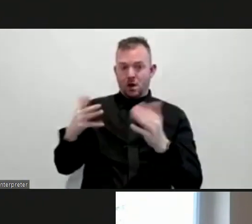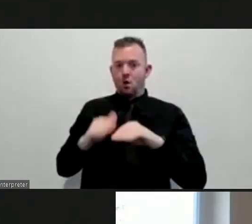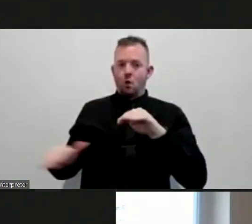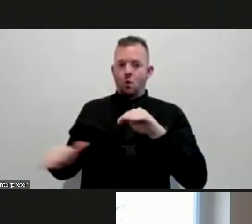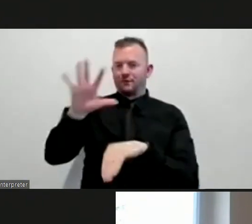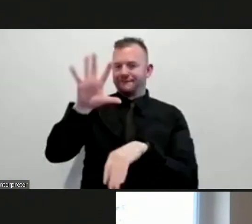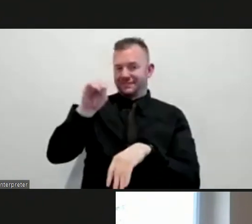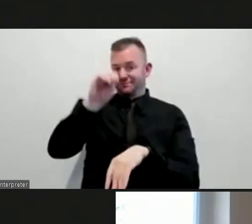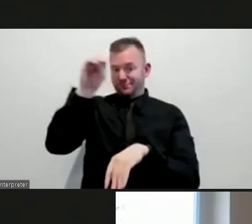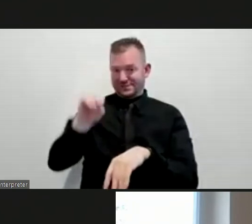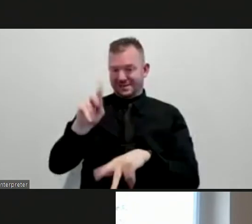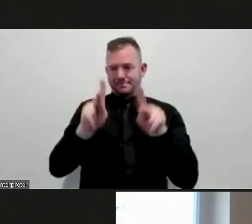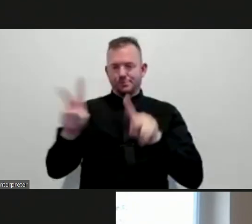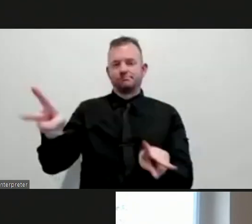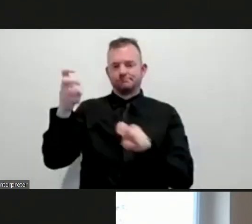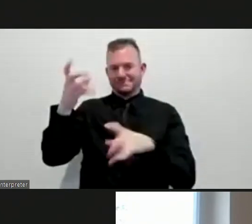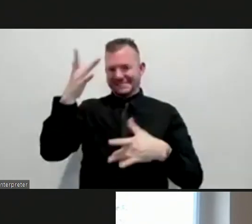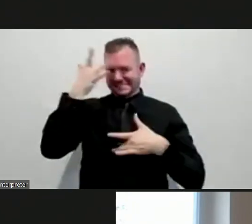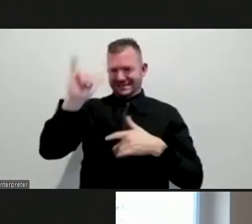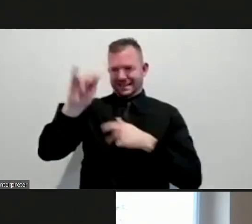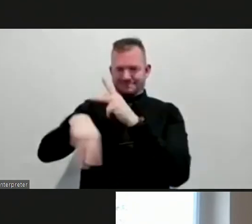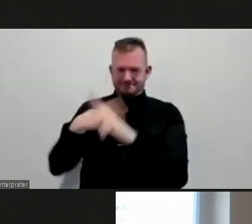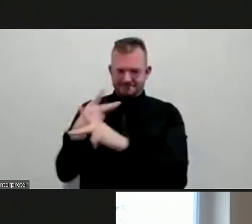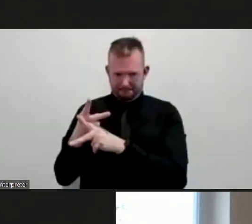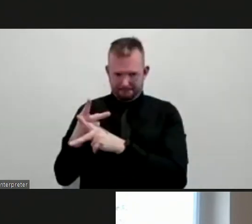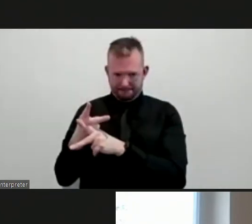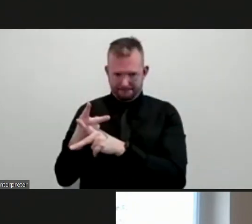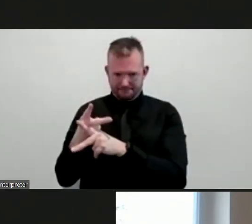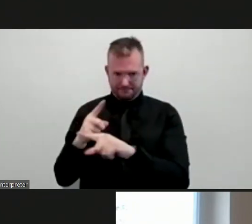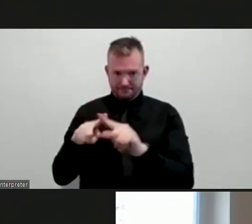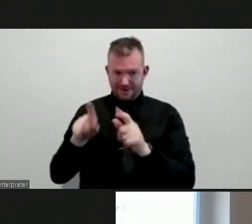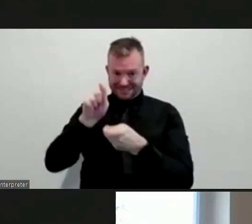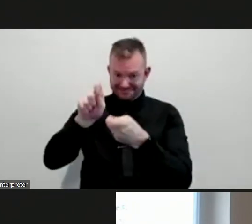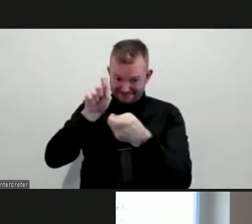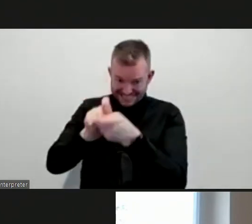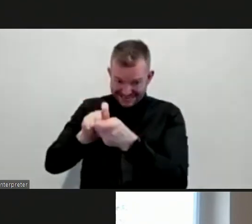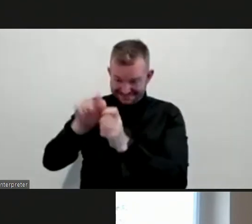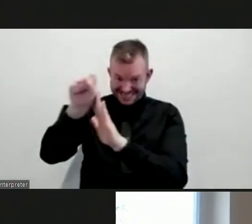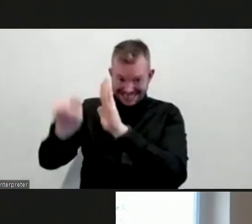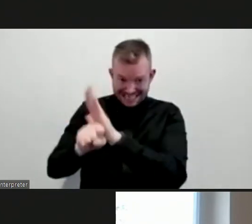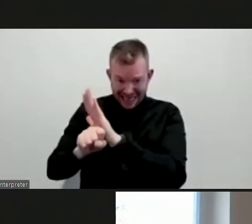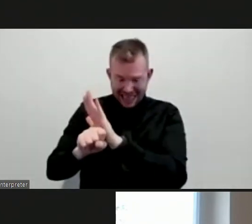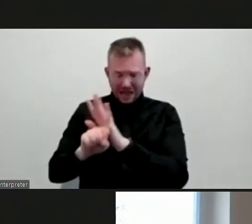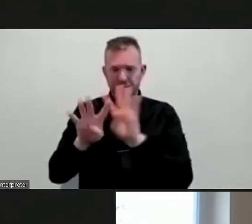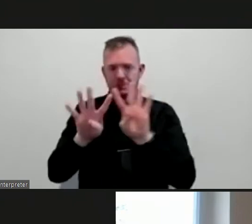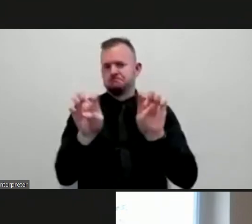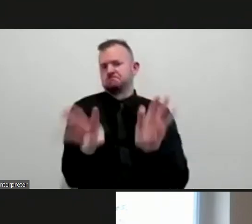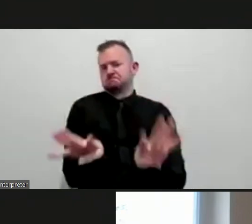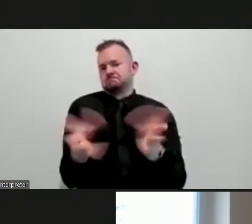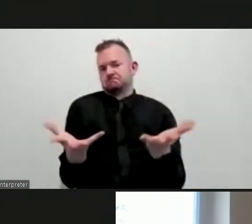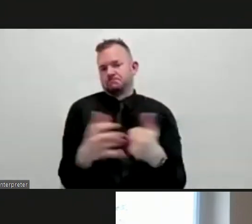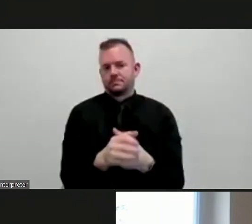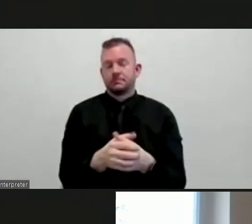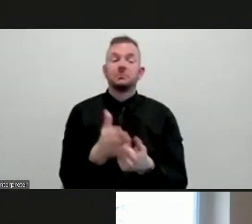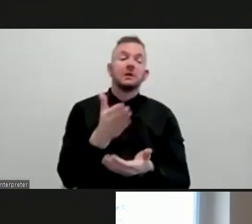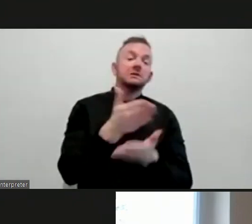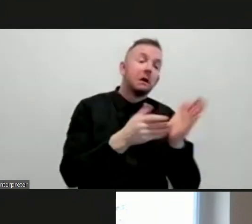be the same from state to state. They expect that we will see some states that have a greater prevalence of variants than